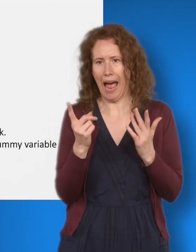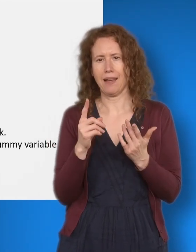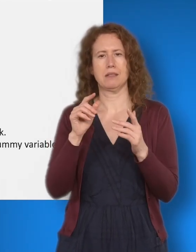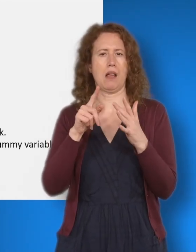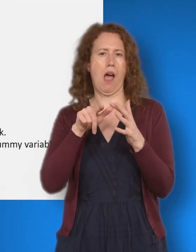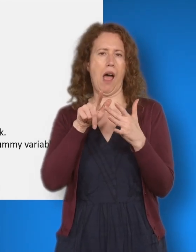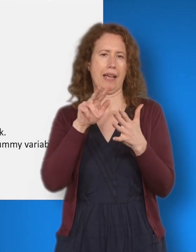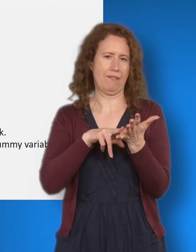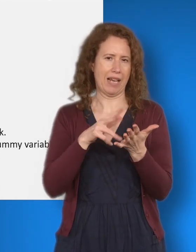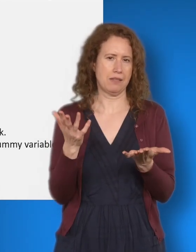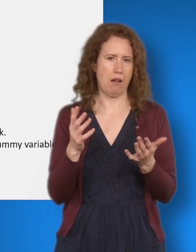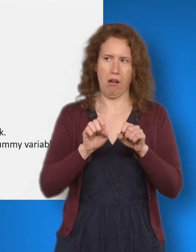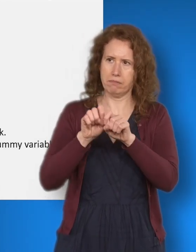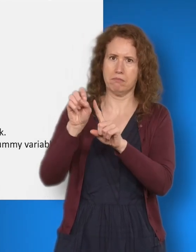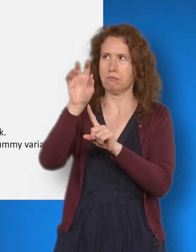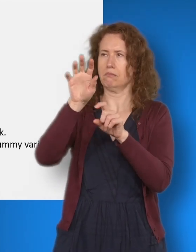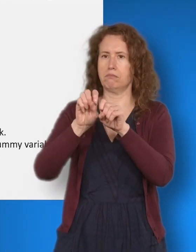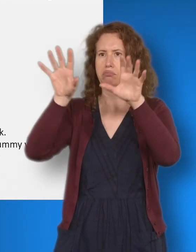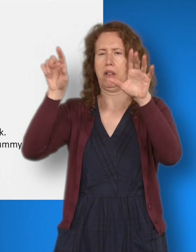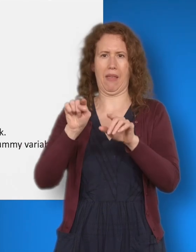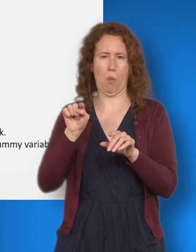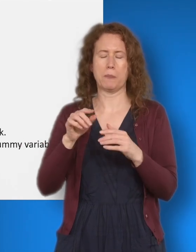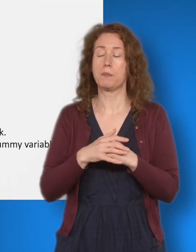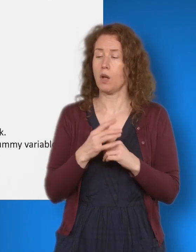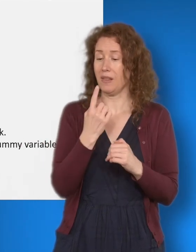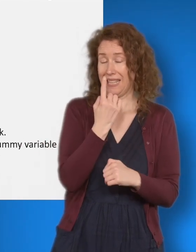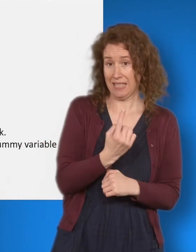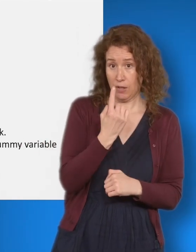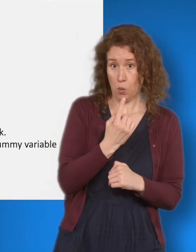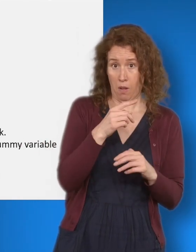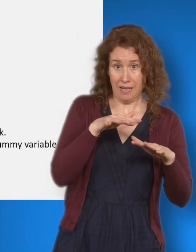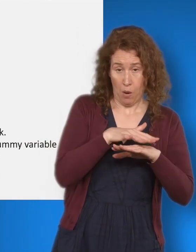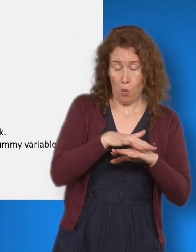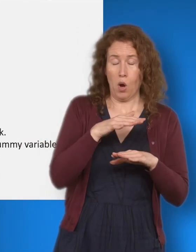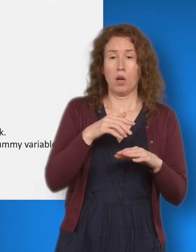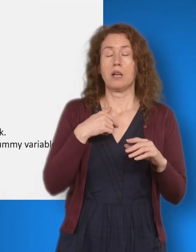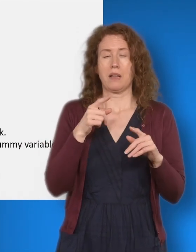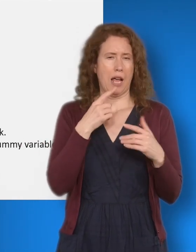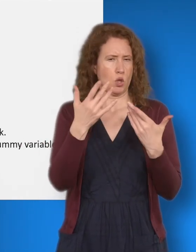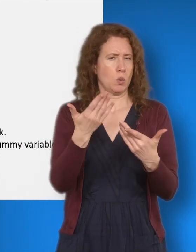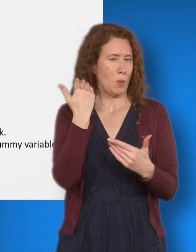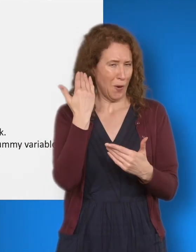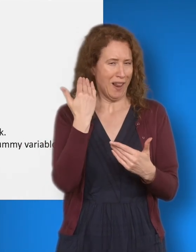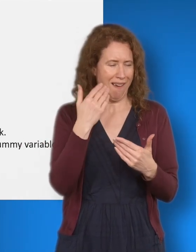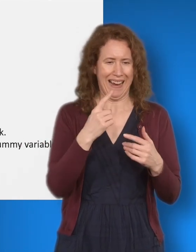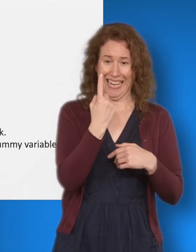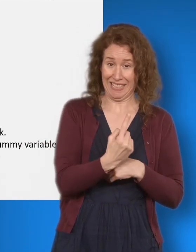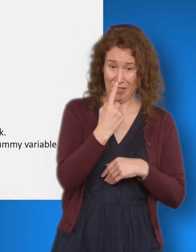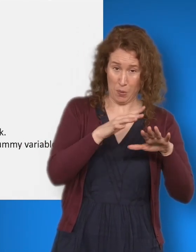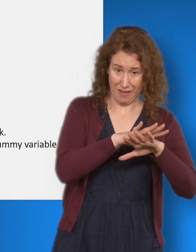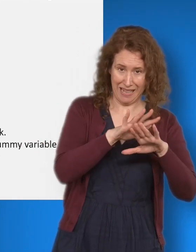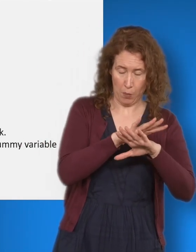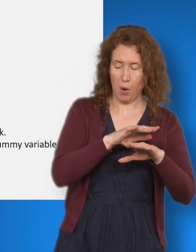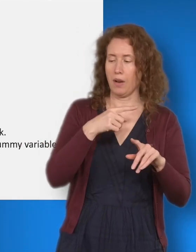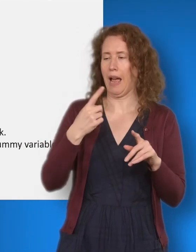centrality for the project network and the individual network that I introduced to you. And for the